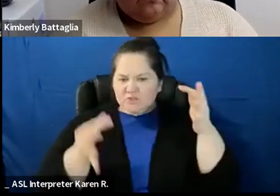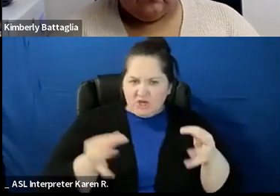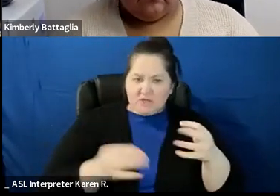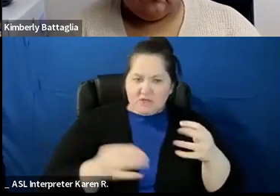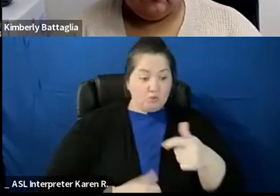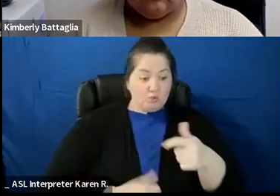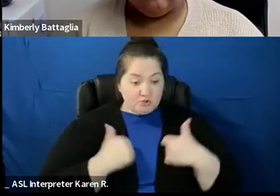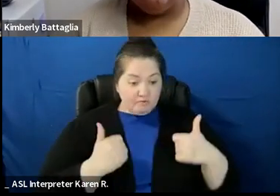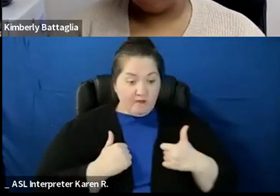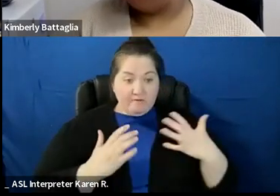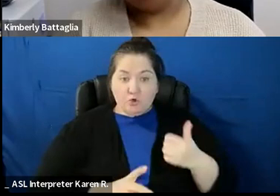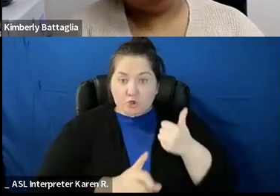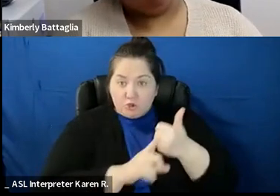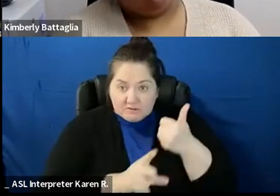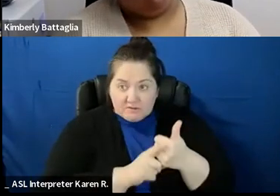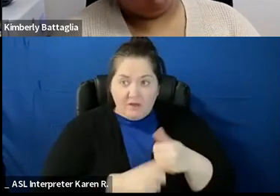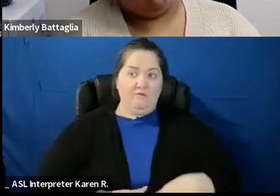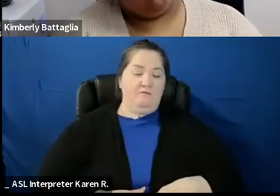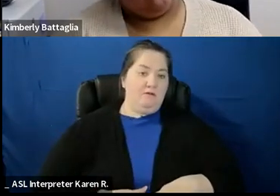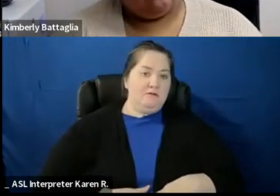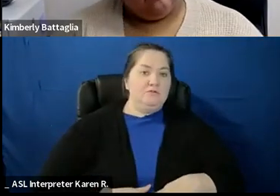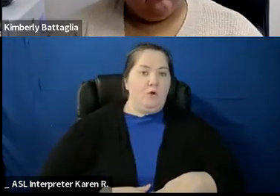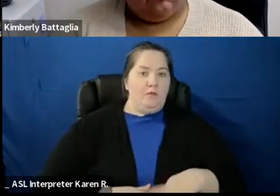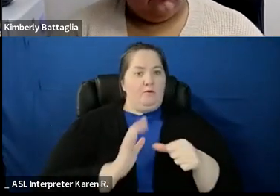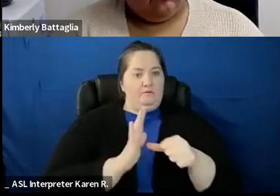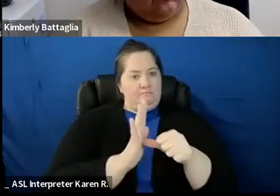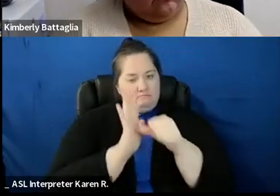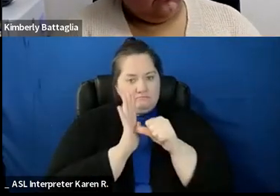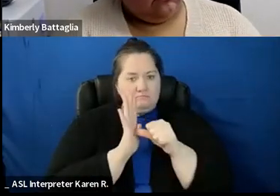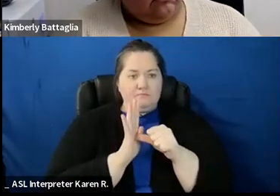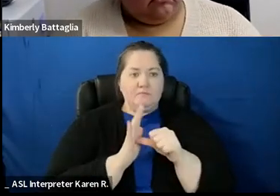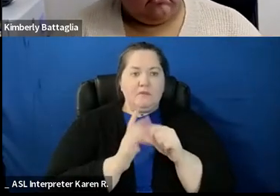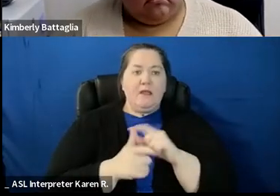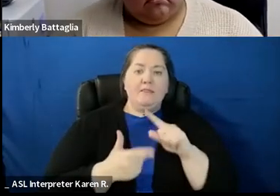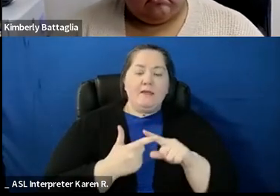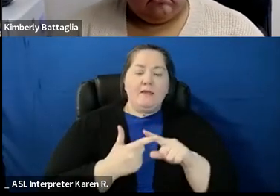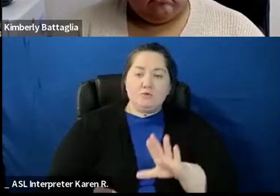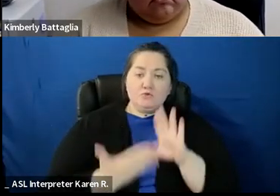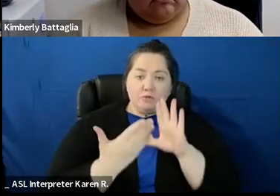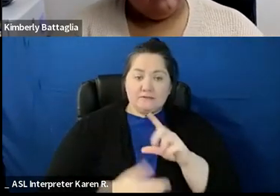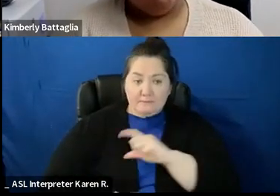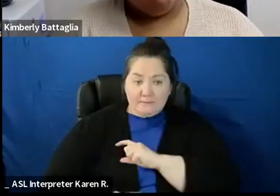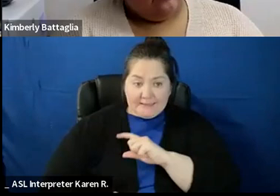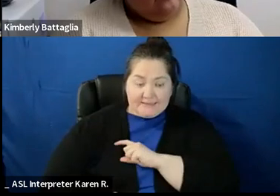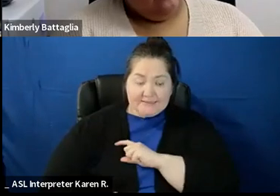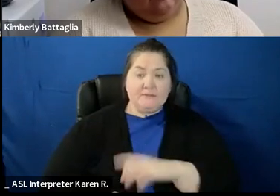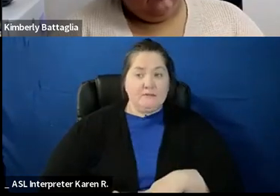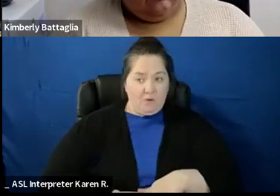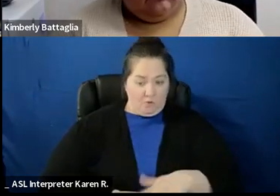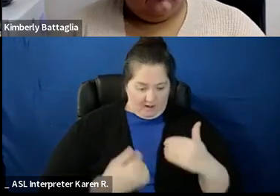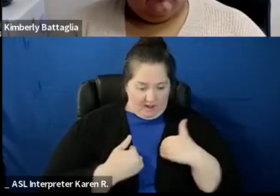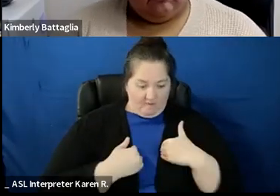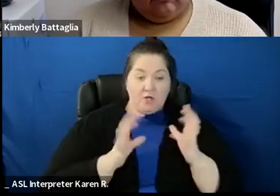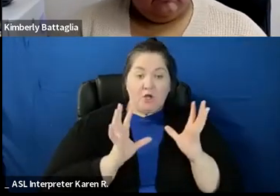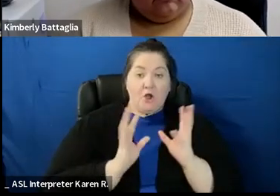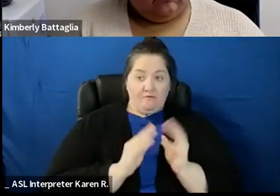yourself? So that's something that we've highlighted. And then to address the police, we're having a conference, and